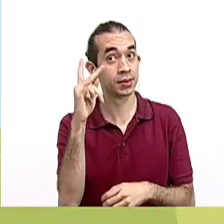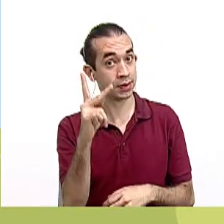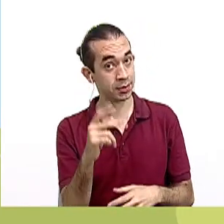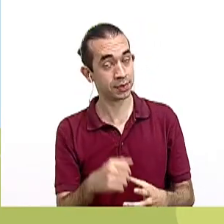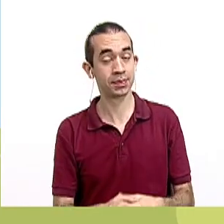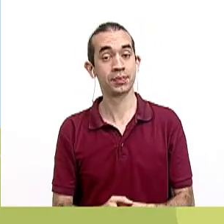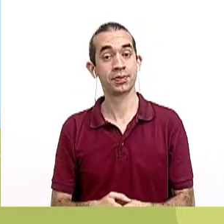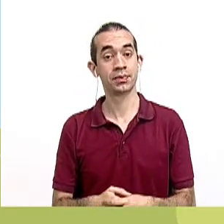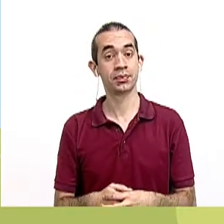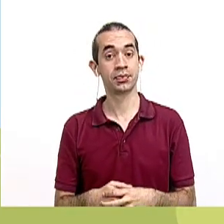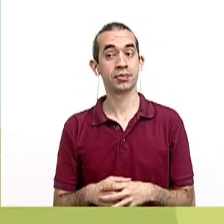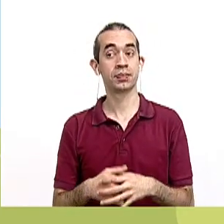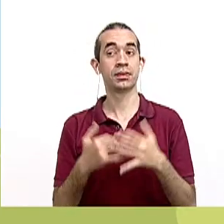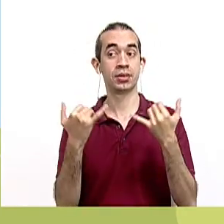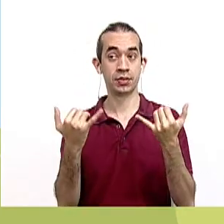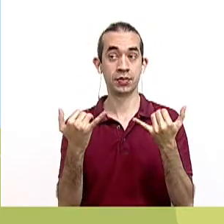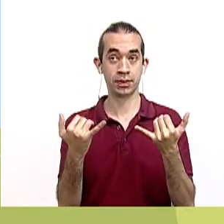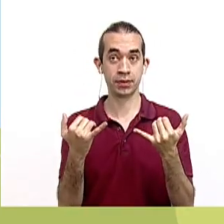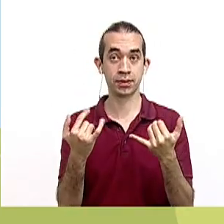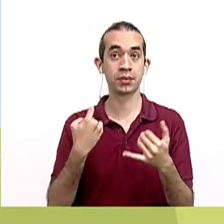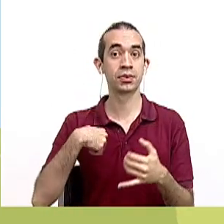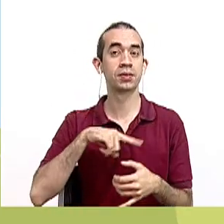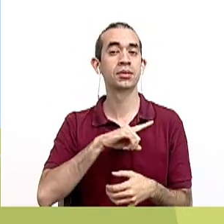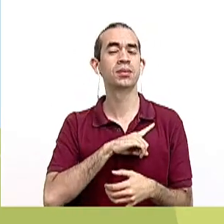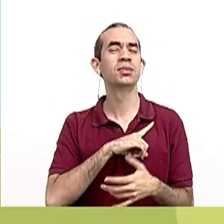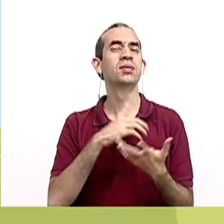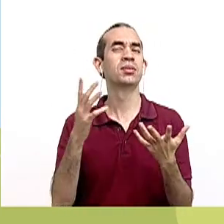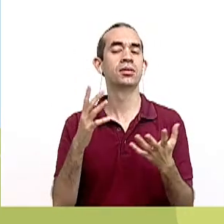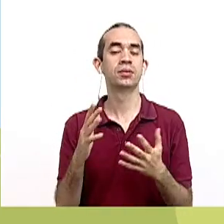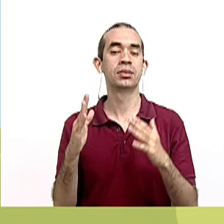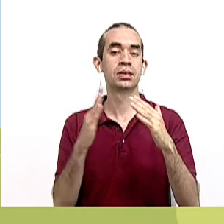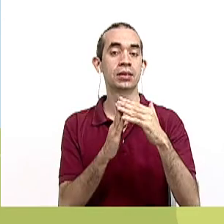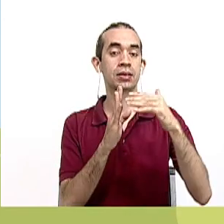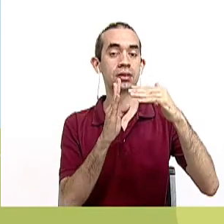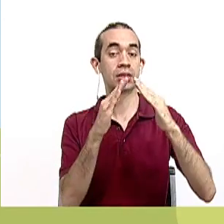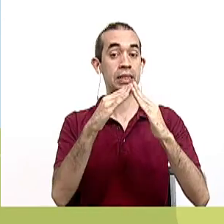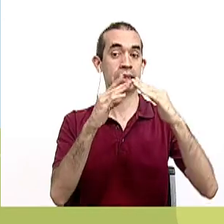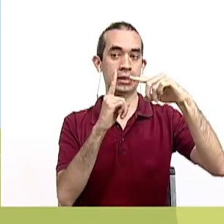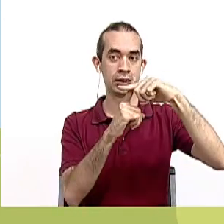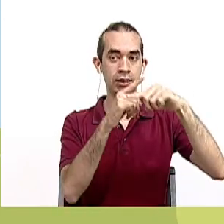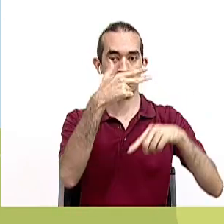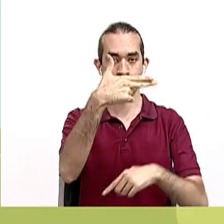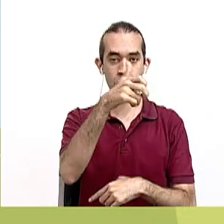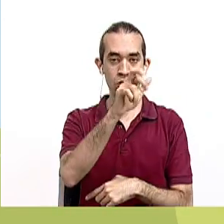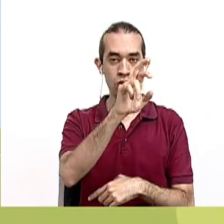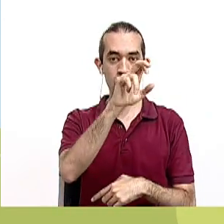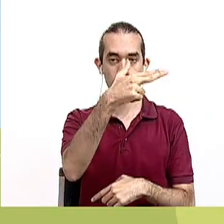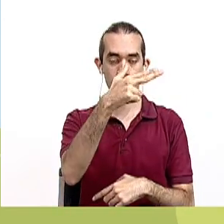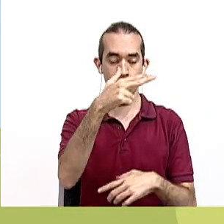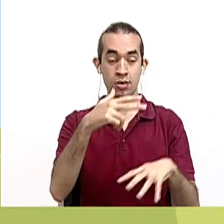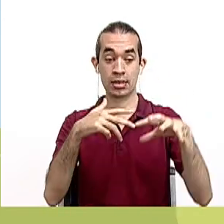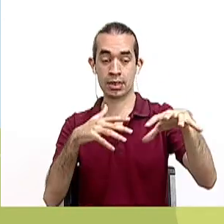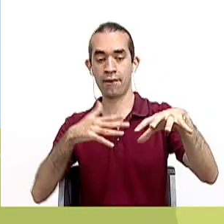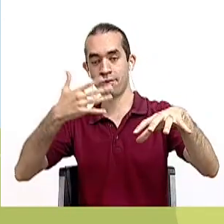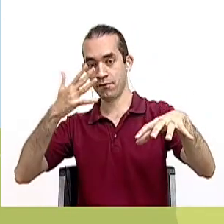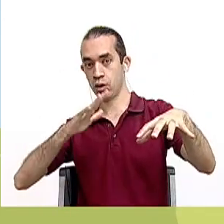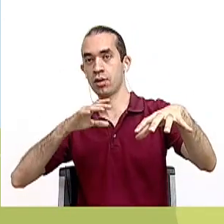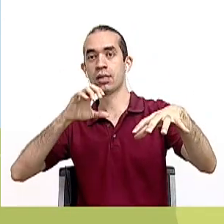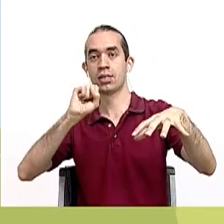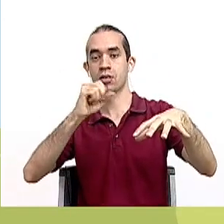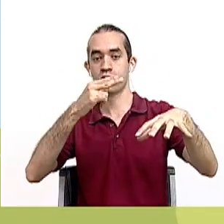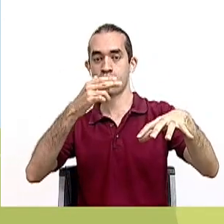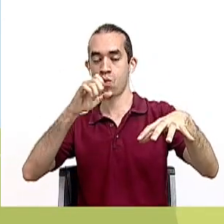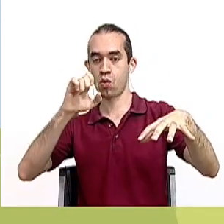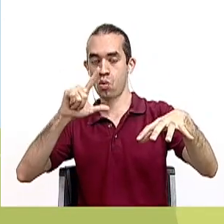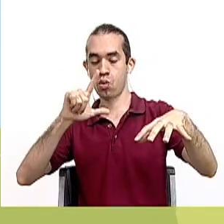so in this case, we are going to put the church in front of the school. Okay, so